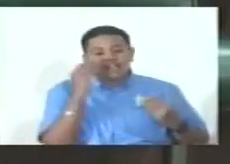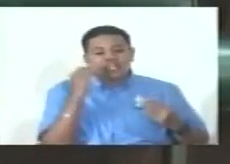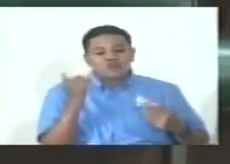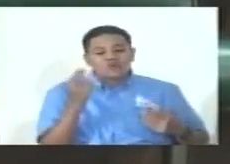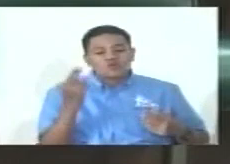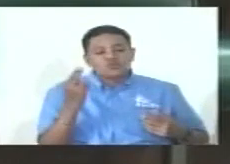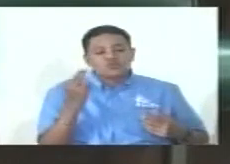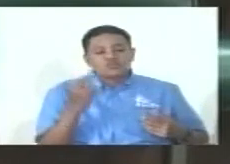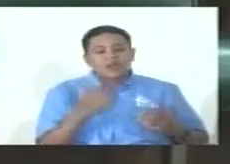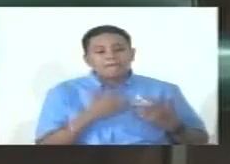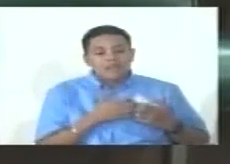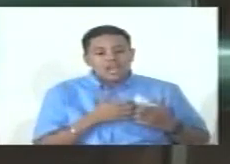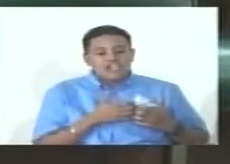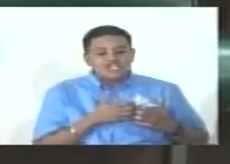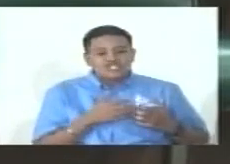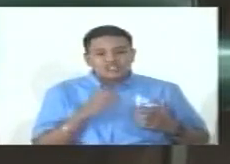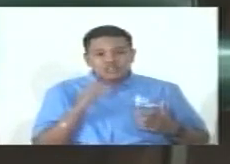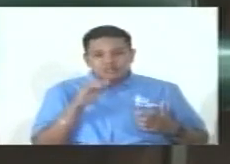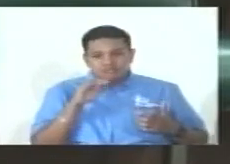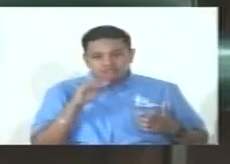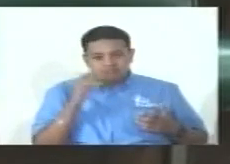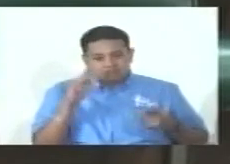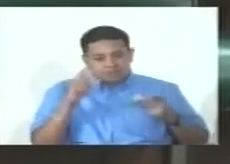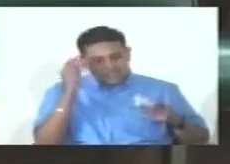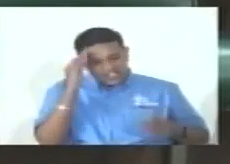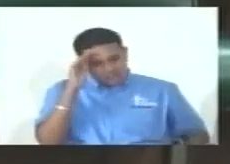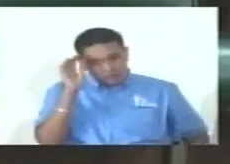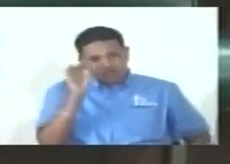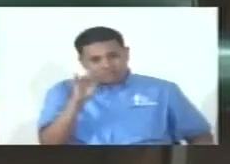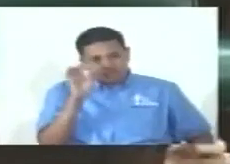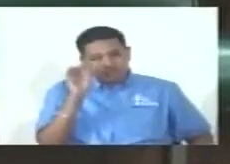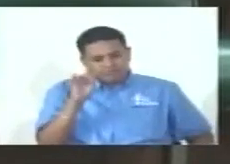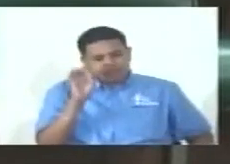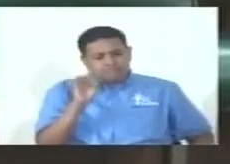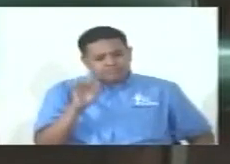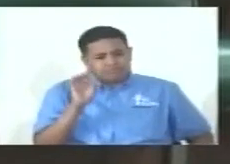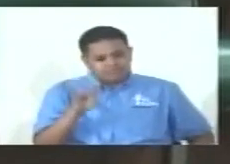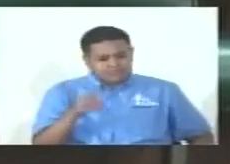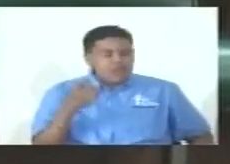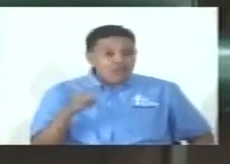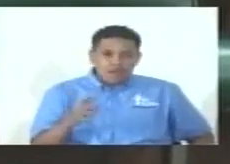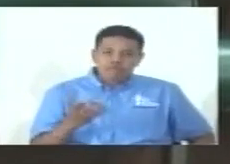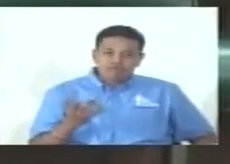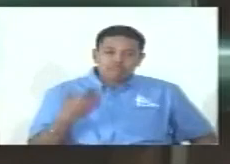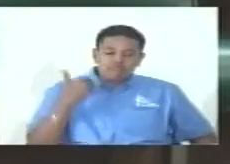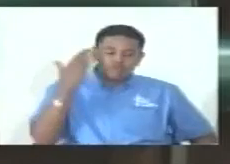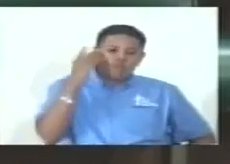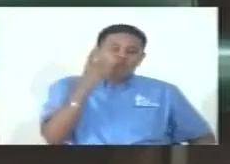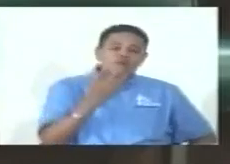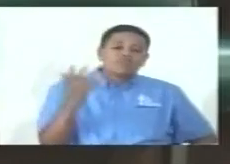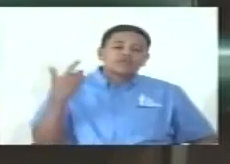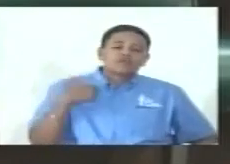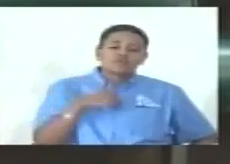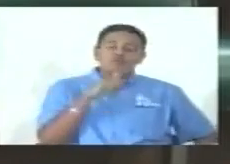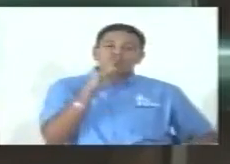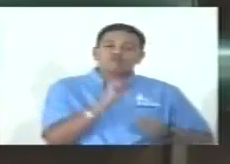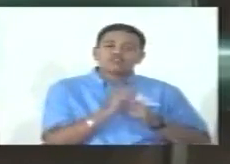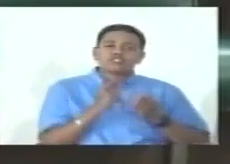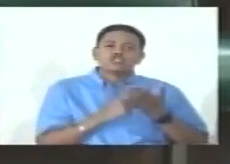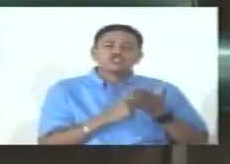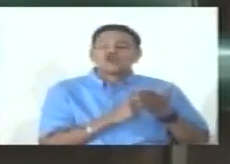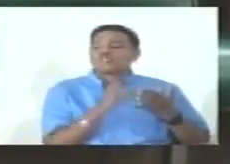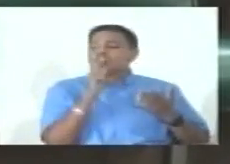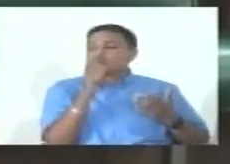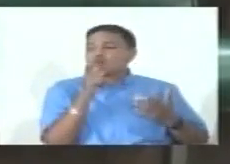mobile machines or so, you're collecting people's information. And I know that one of the things that we have discussed is